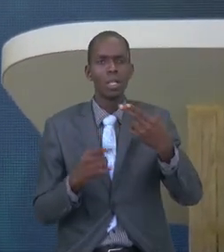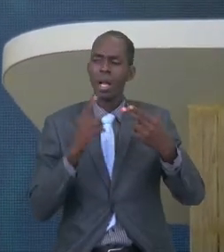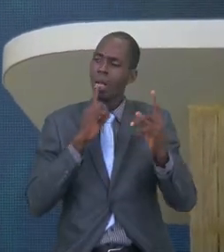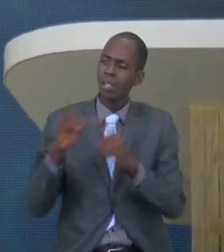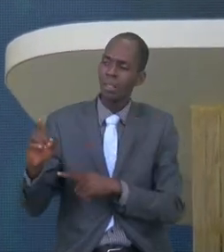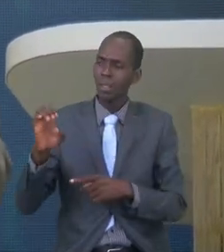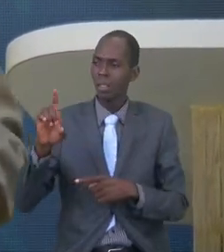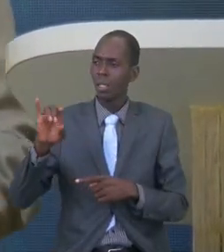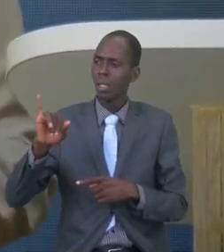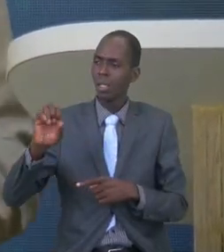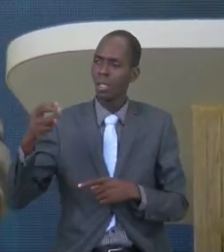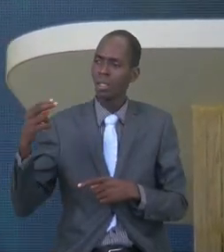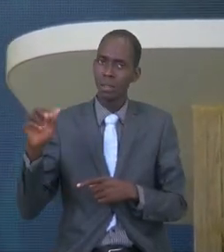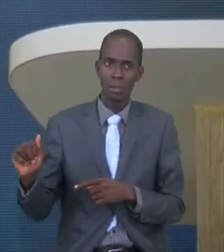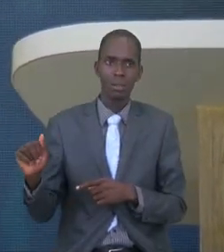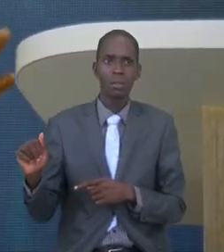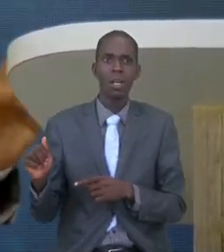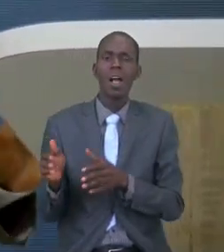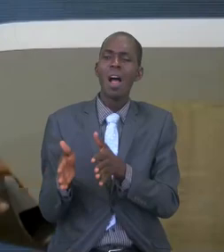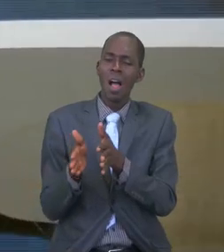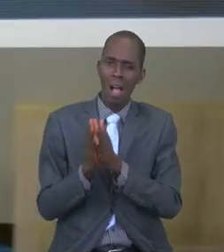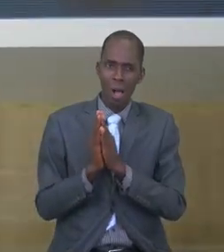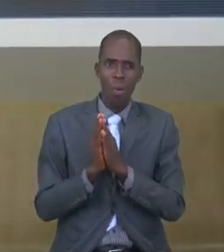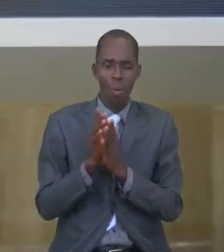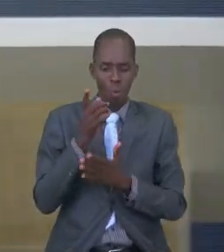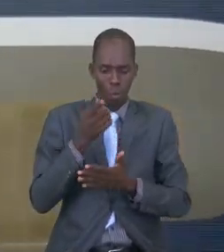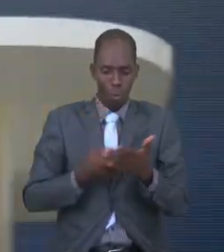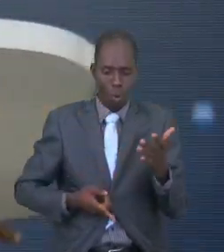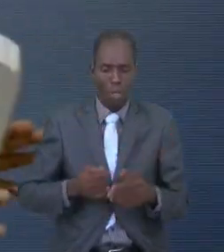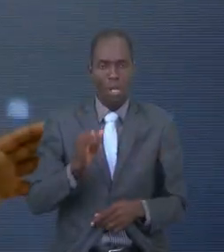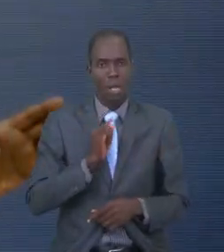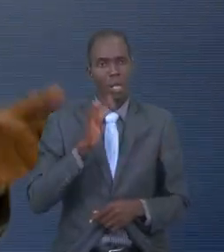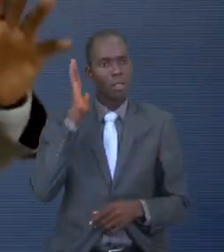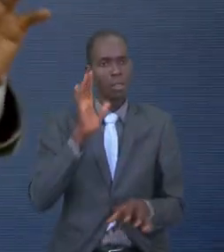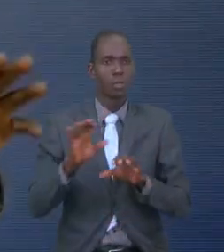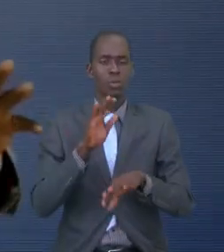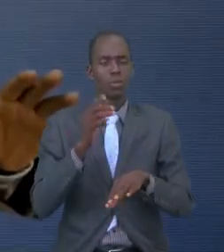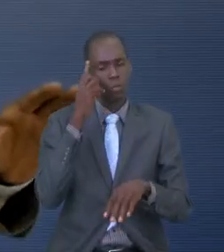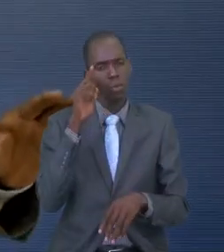Elisha, ask what I shall do for thee.